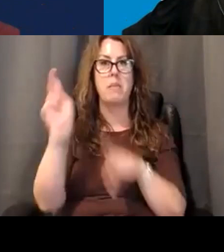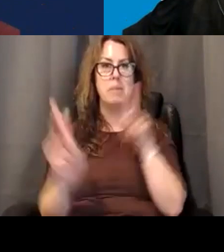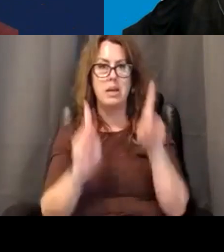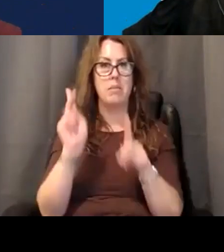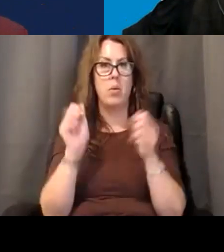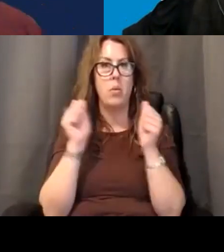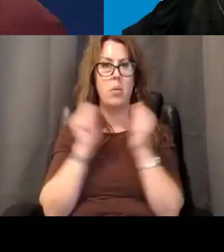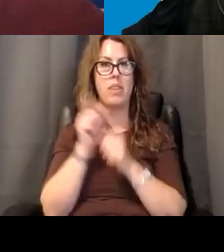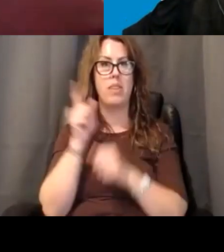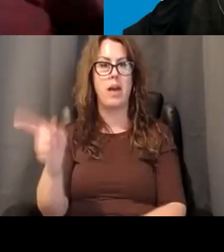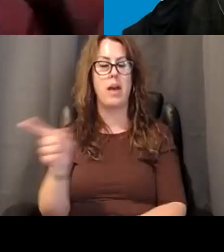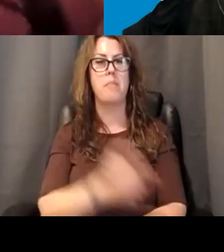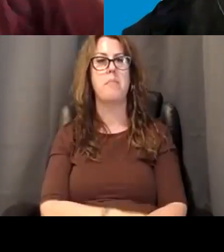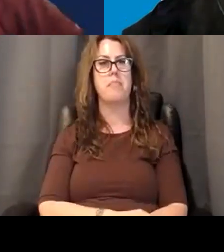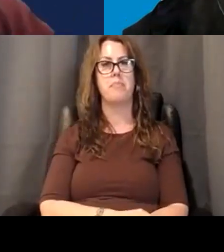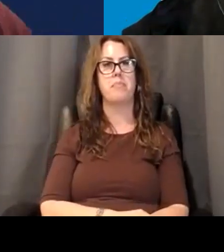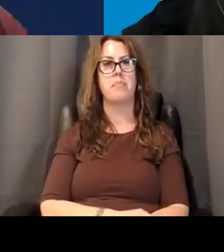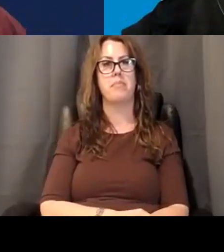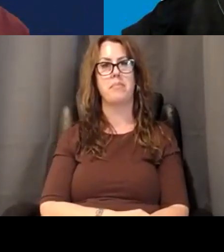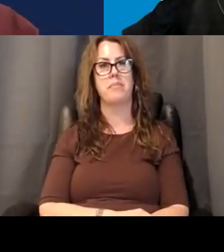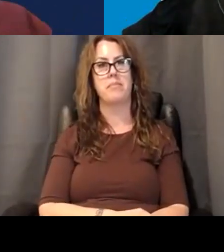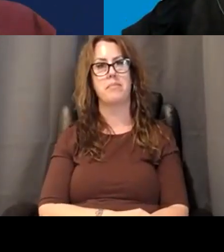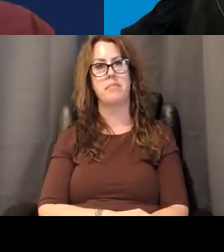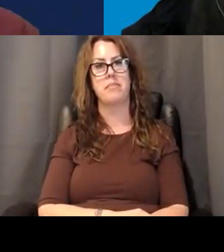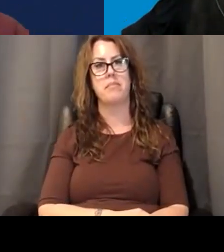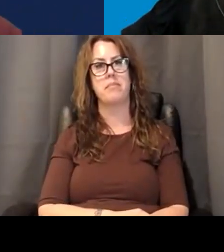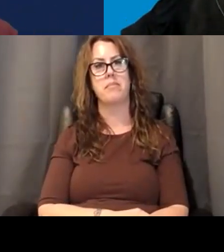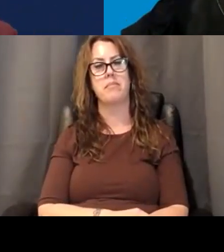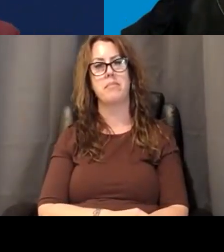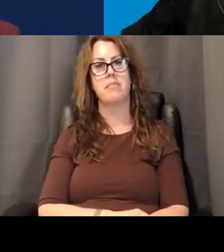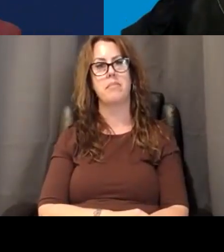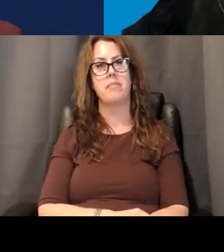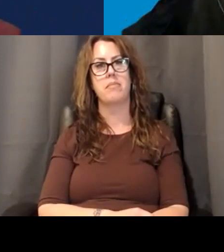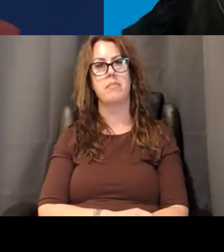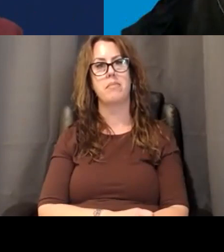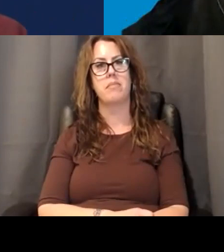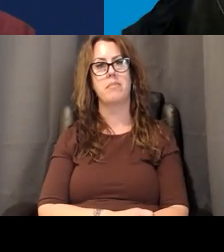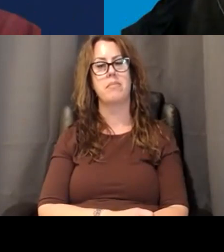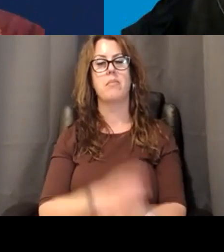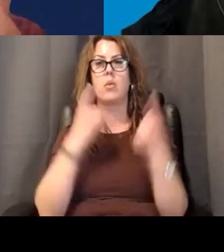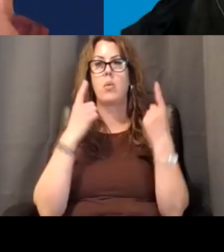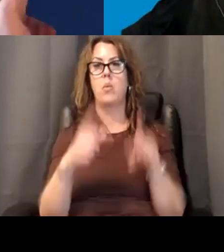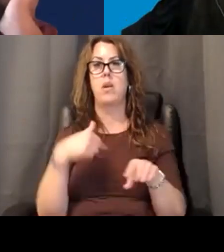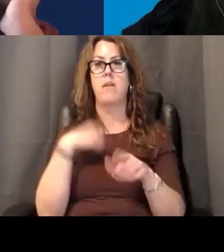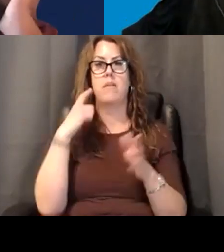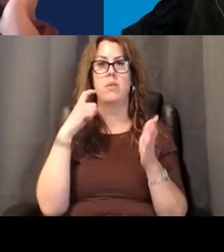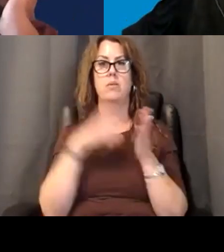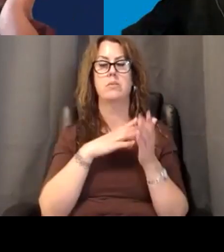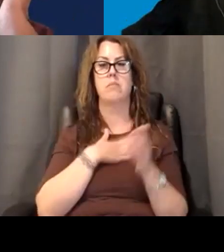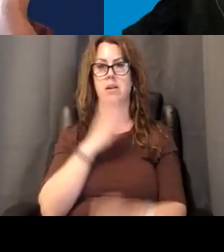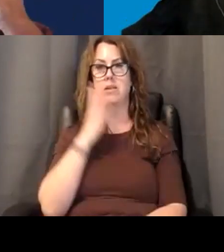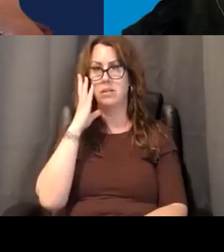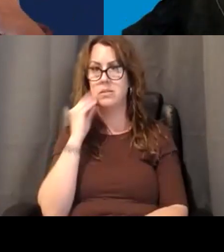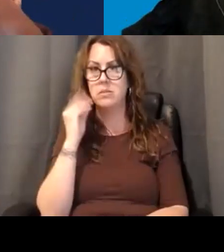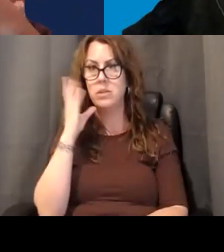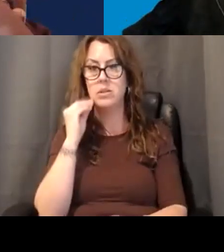Because what I've yes, what I've noticed in my experience is the people